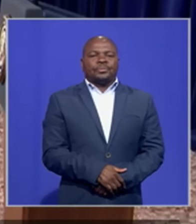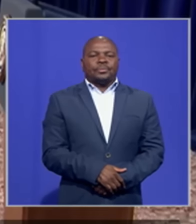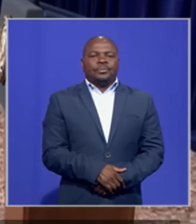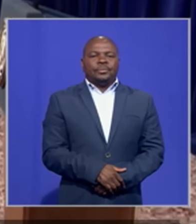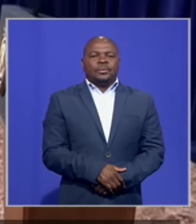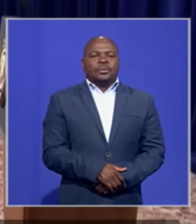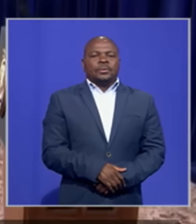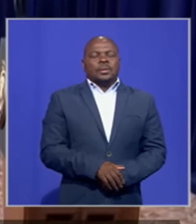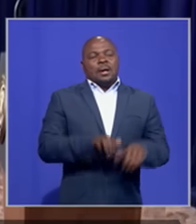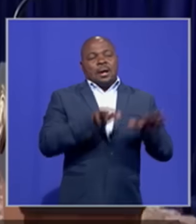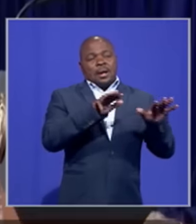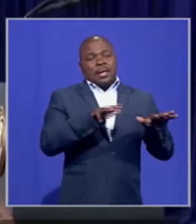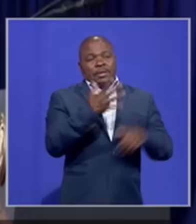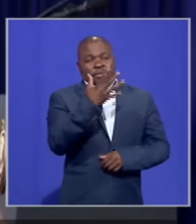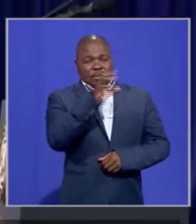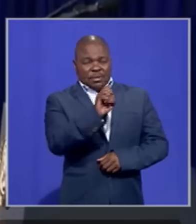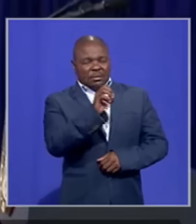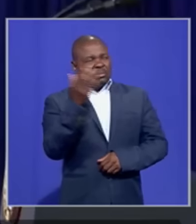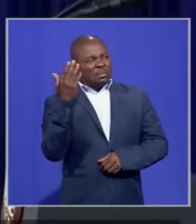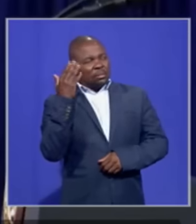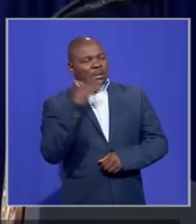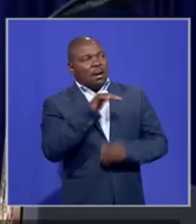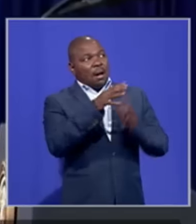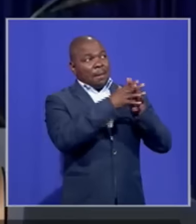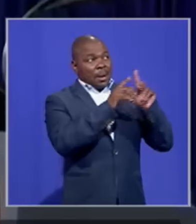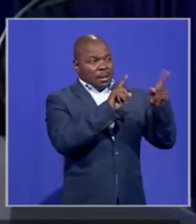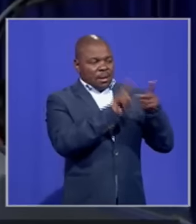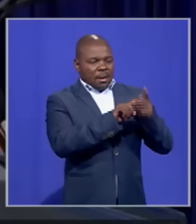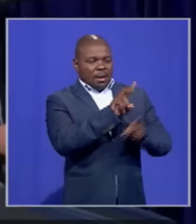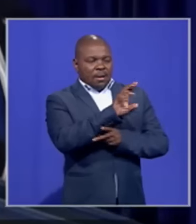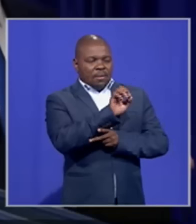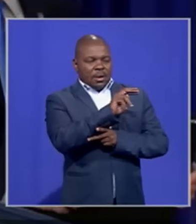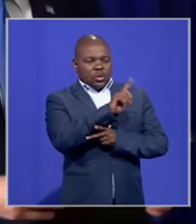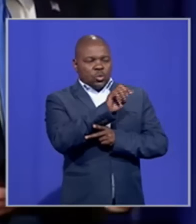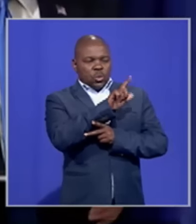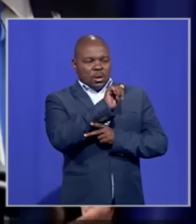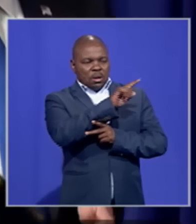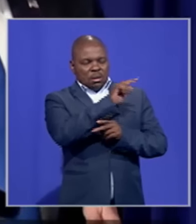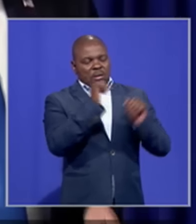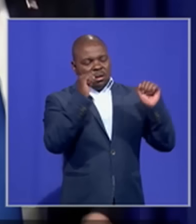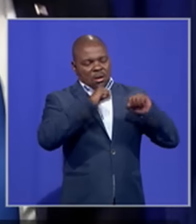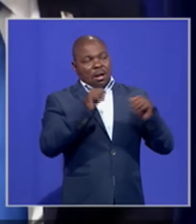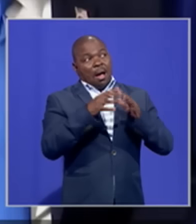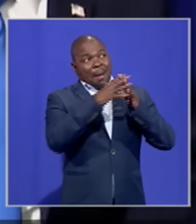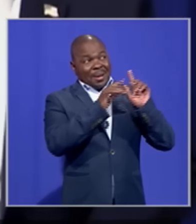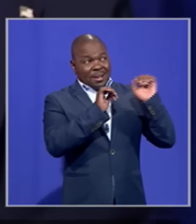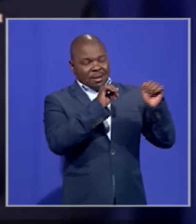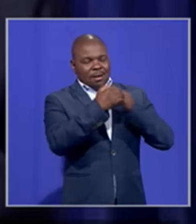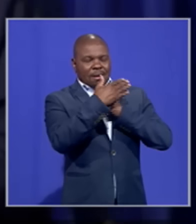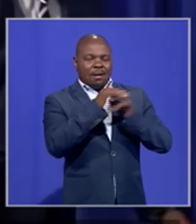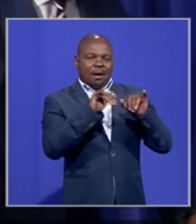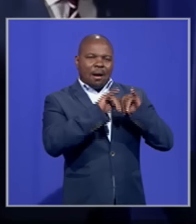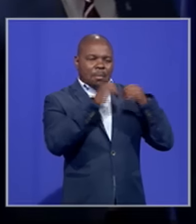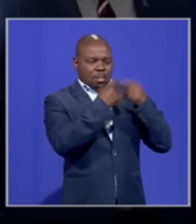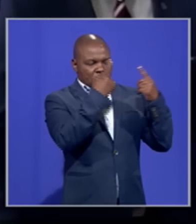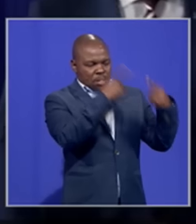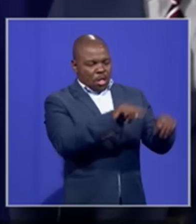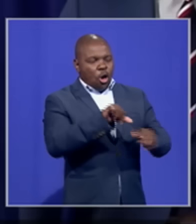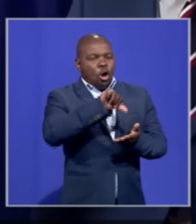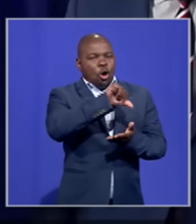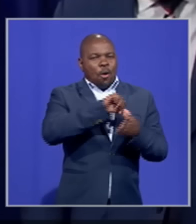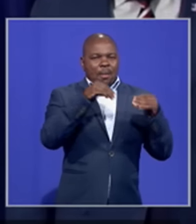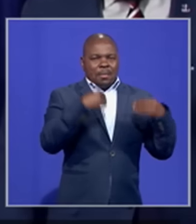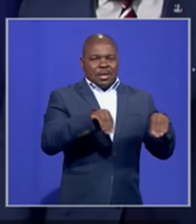Mathosong a dilemo tsa bo 1950 America le Venezuela di ile tsa dumelana ka hore dikhampani tsa US di tla tsetela lekaleng la oli la